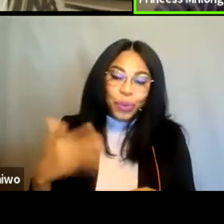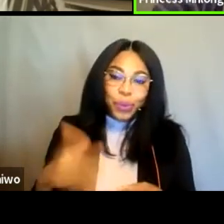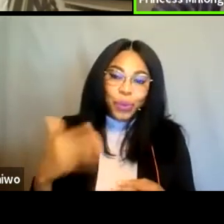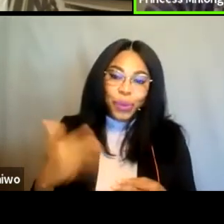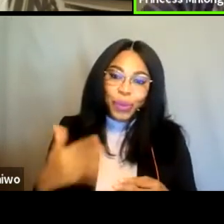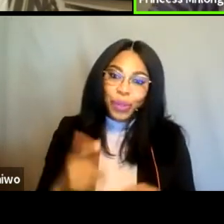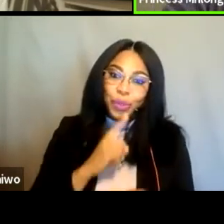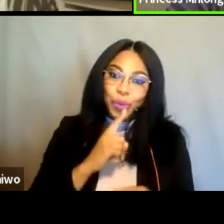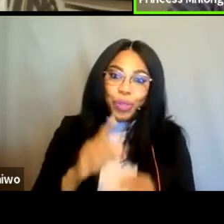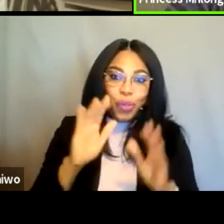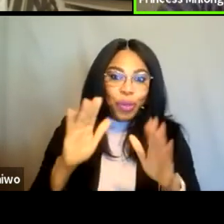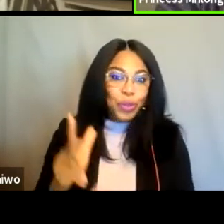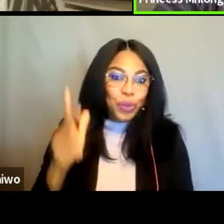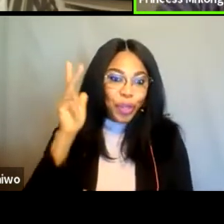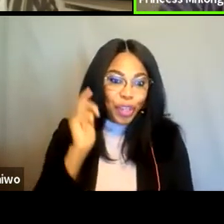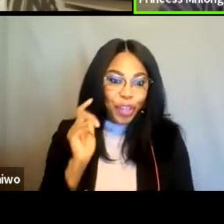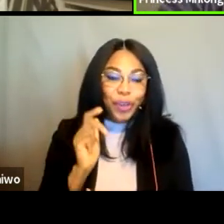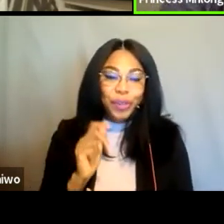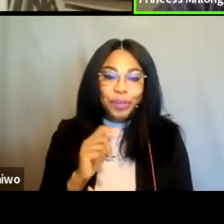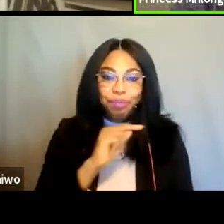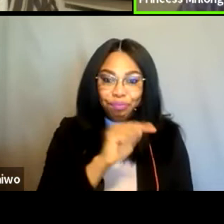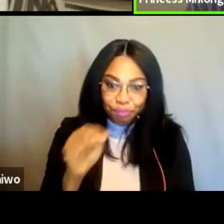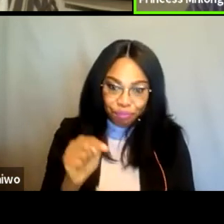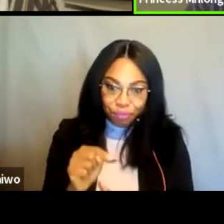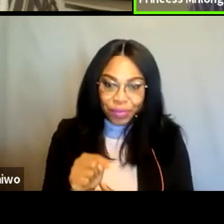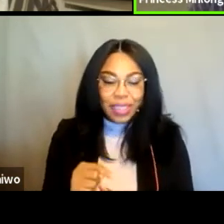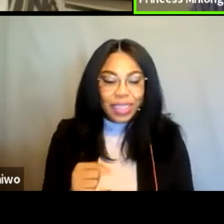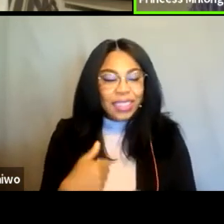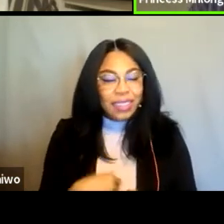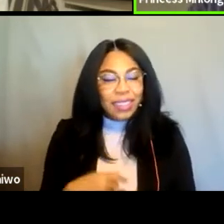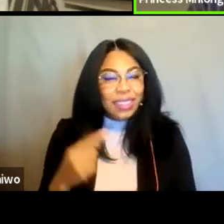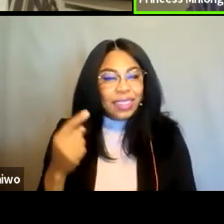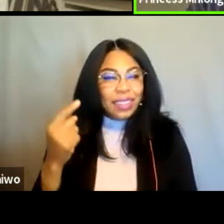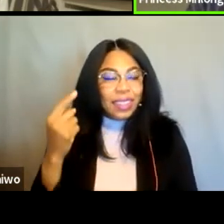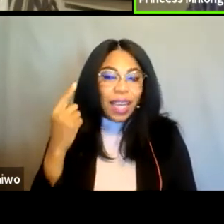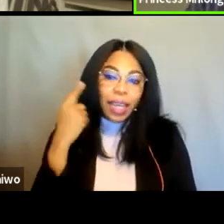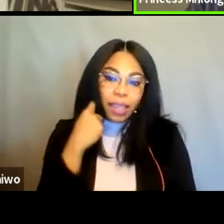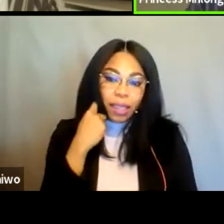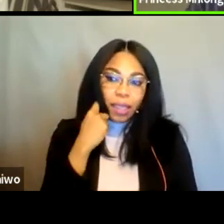It's really great to hear. I think I was.